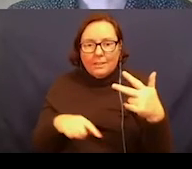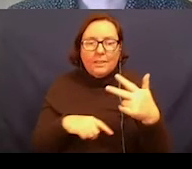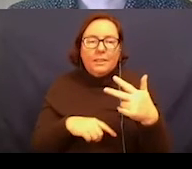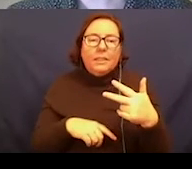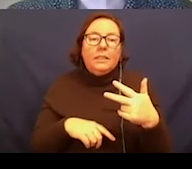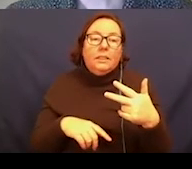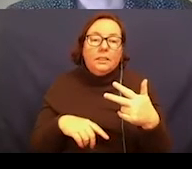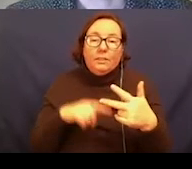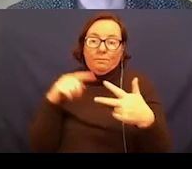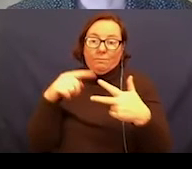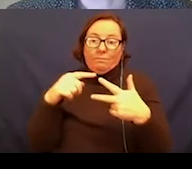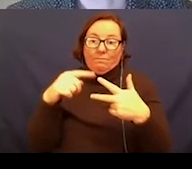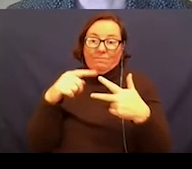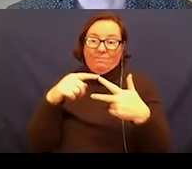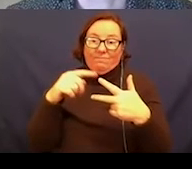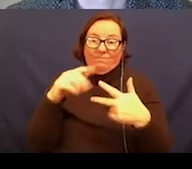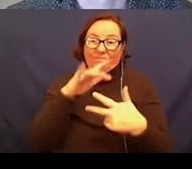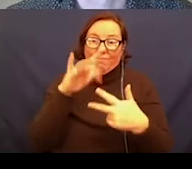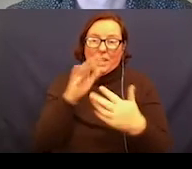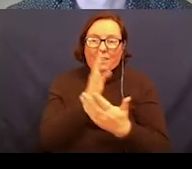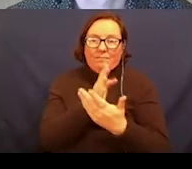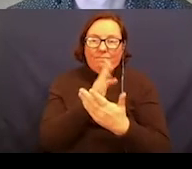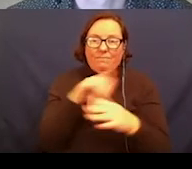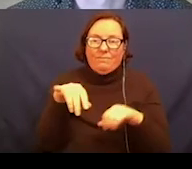Let's begin in the middle with the standard product.